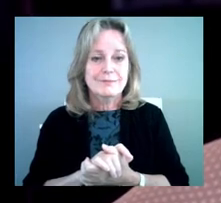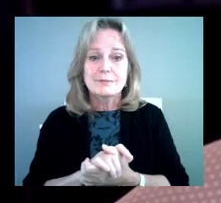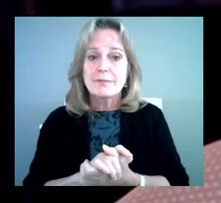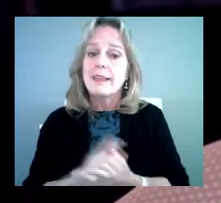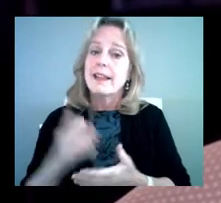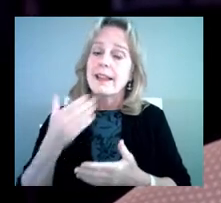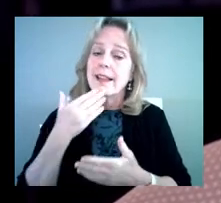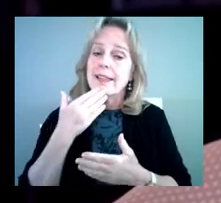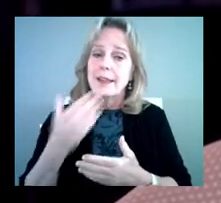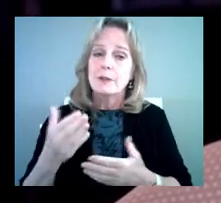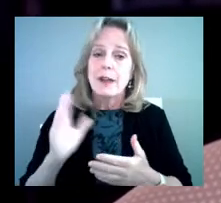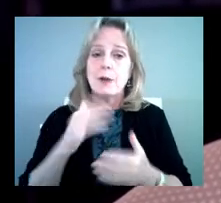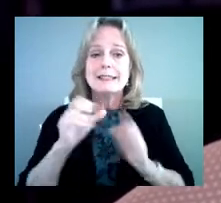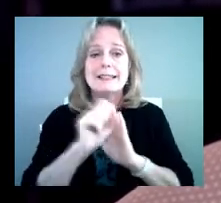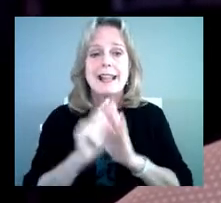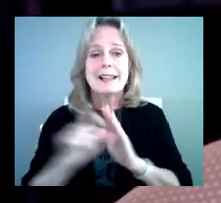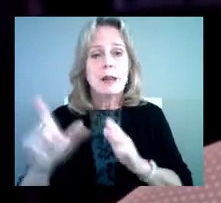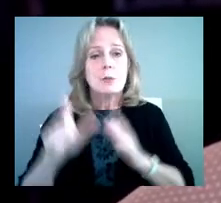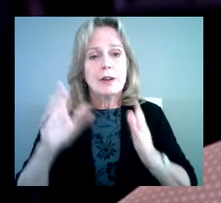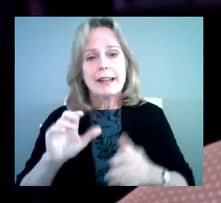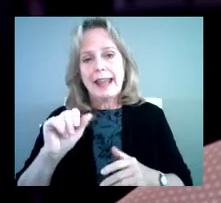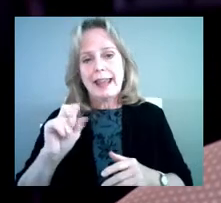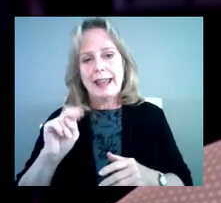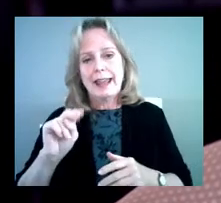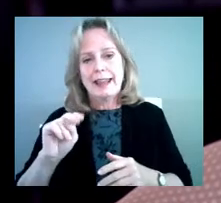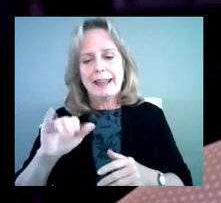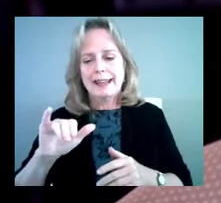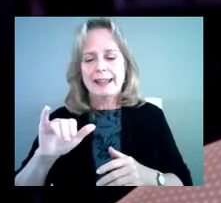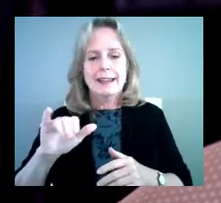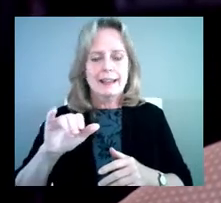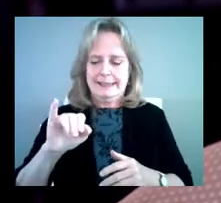Thank you to our state librarian, Annie Norman.